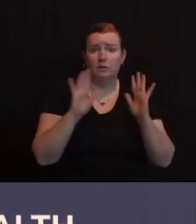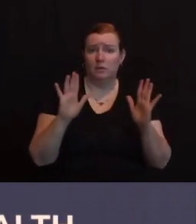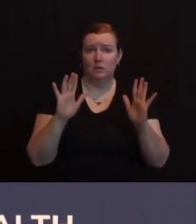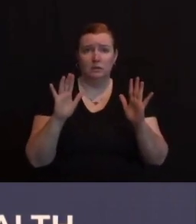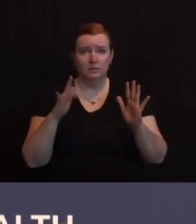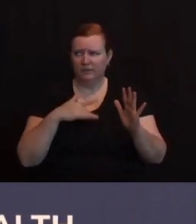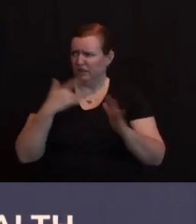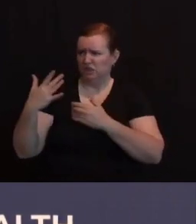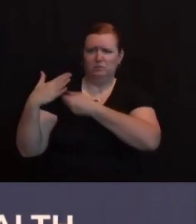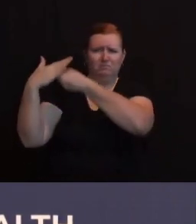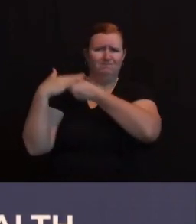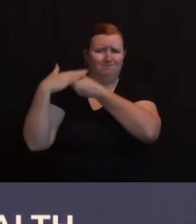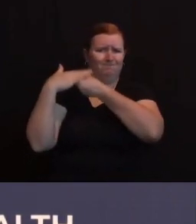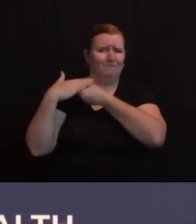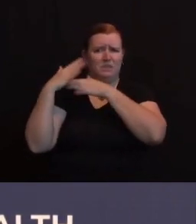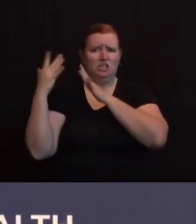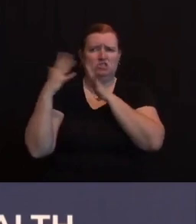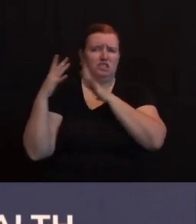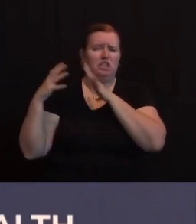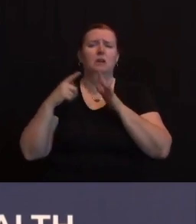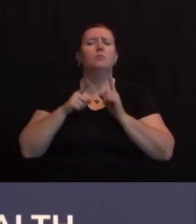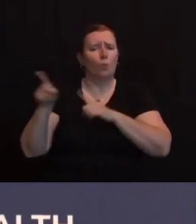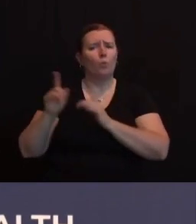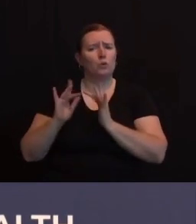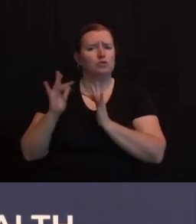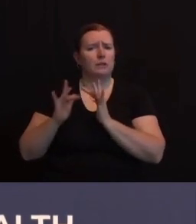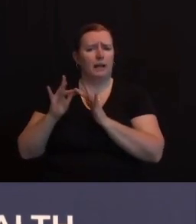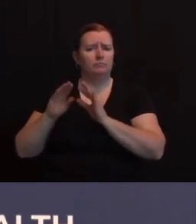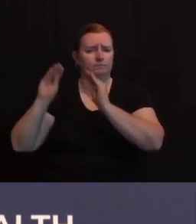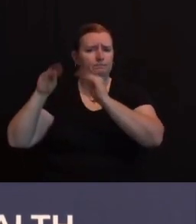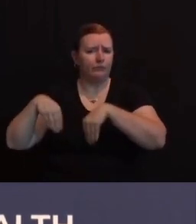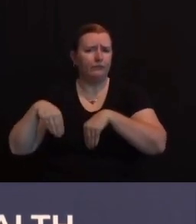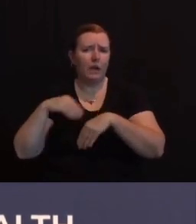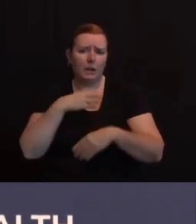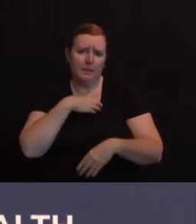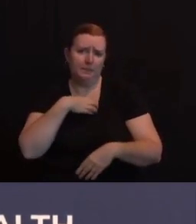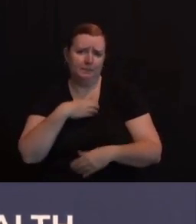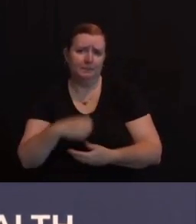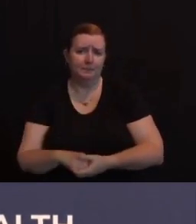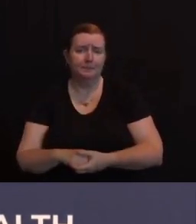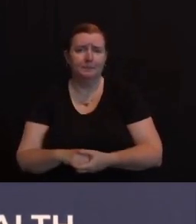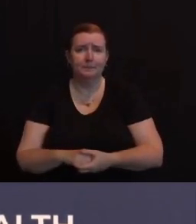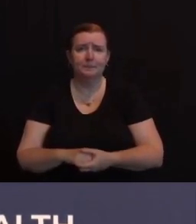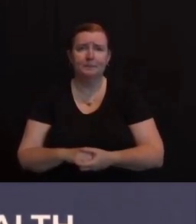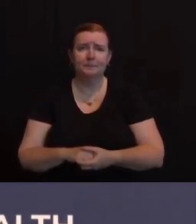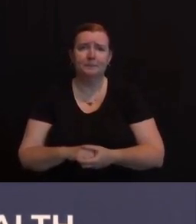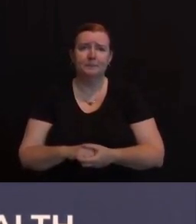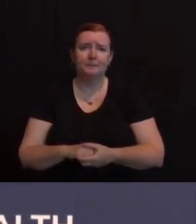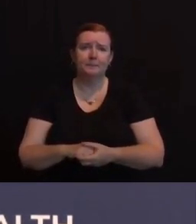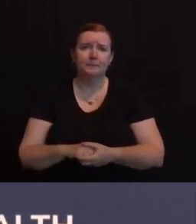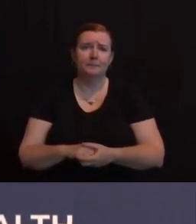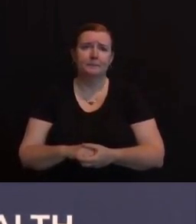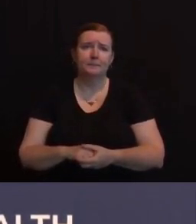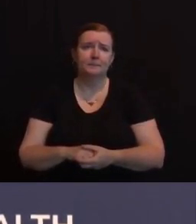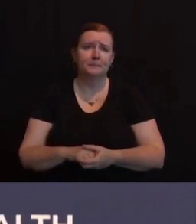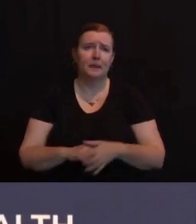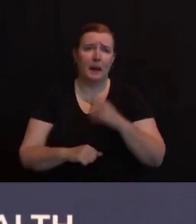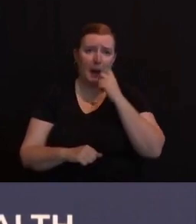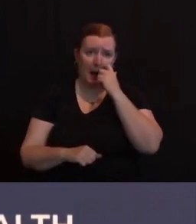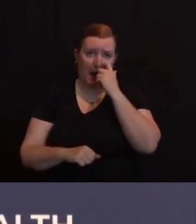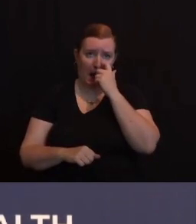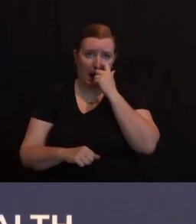covid19.nj.gov. Mahan will tell me if I've got the right name of the page before we break. No comment on